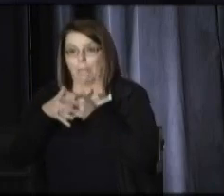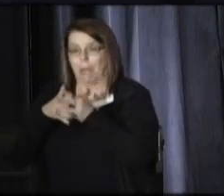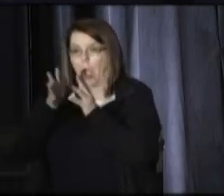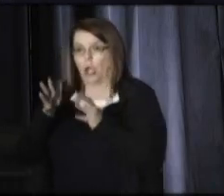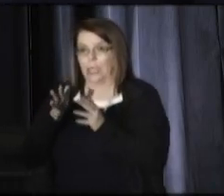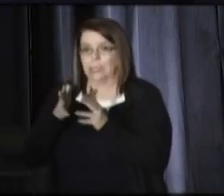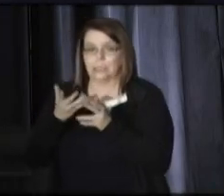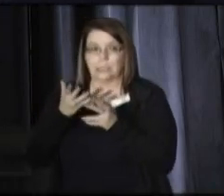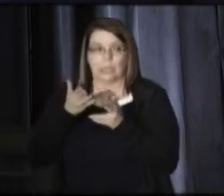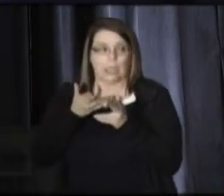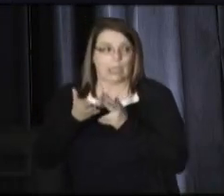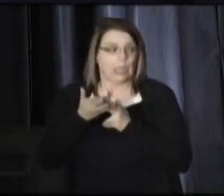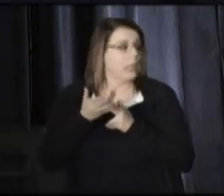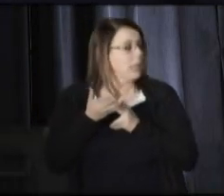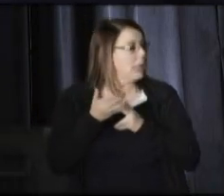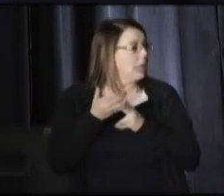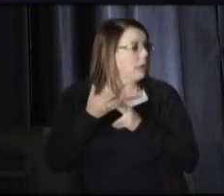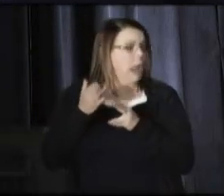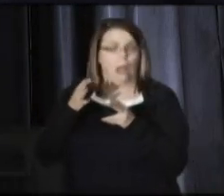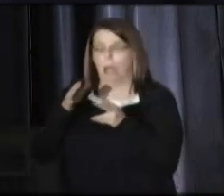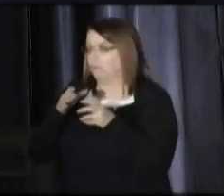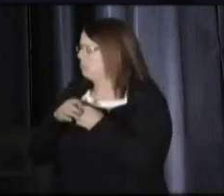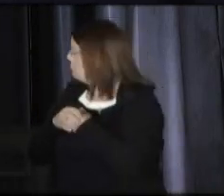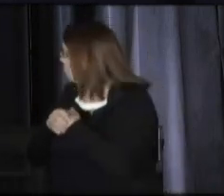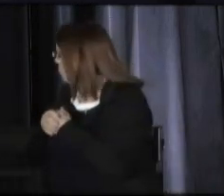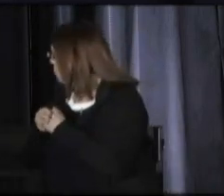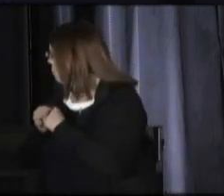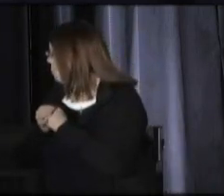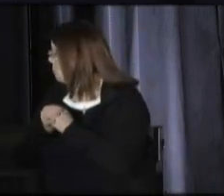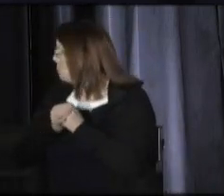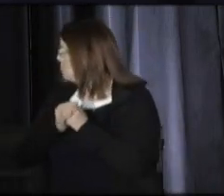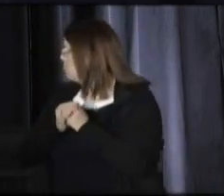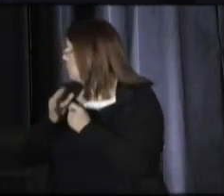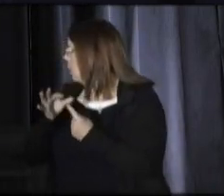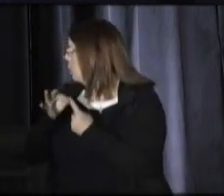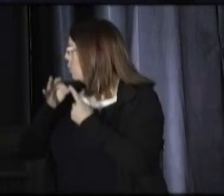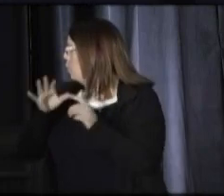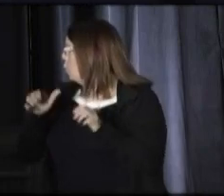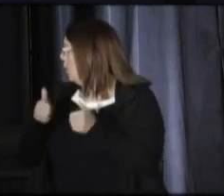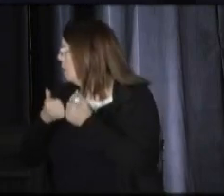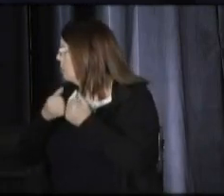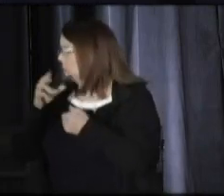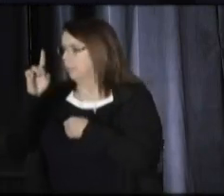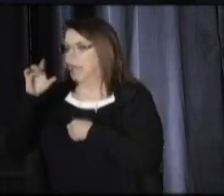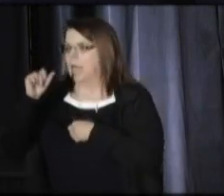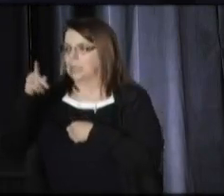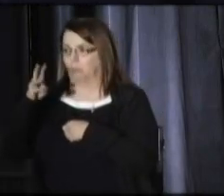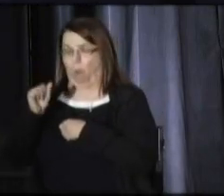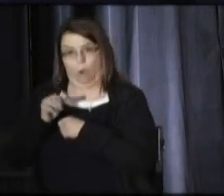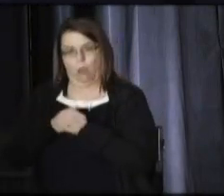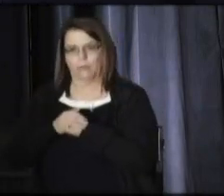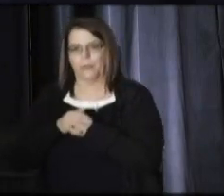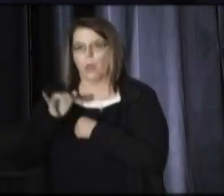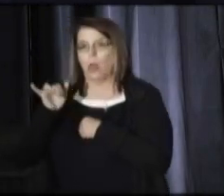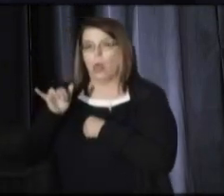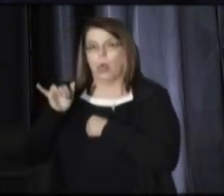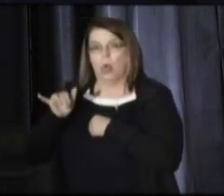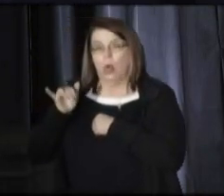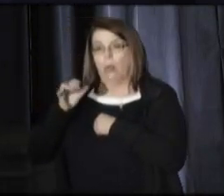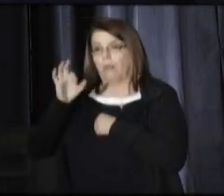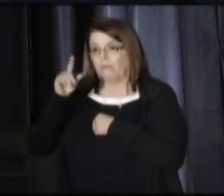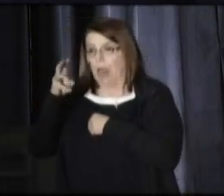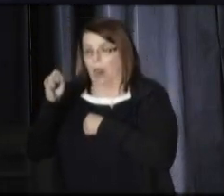literature. Through online classes, mentorship programs, our annual retreat, and readings like this one, we seek to uplift